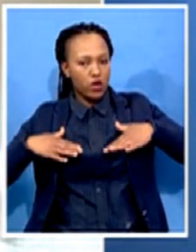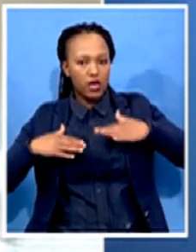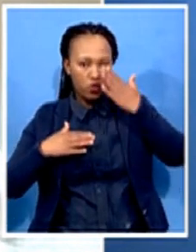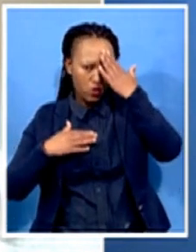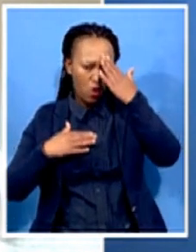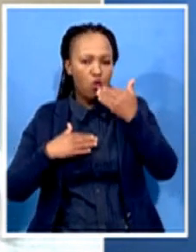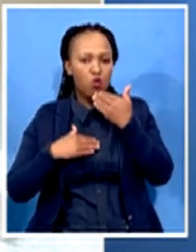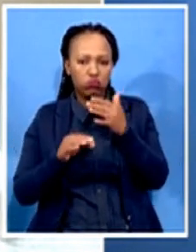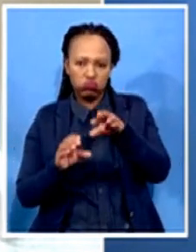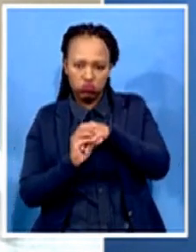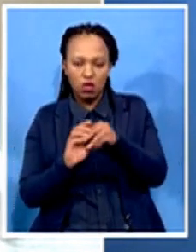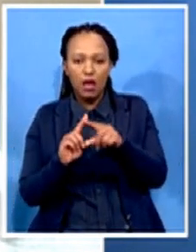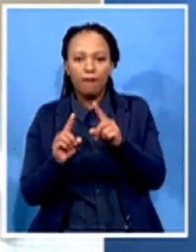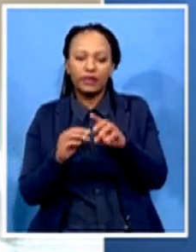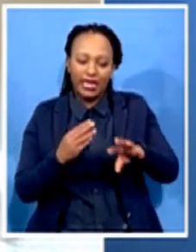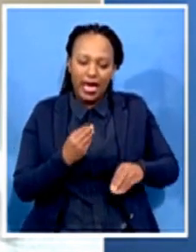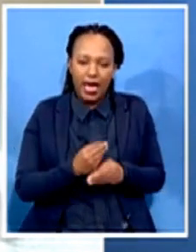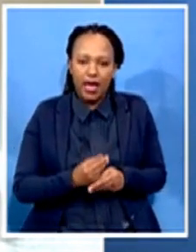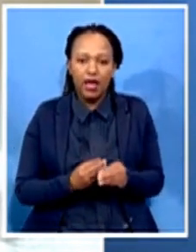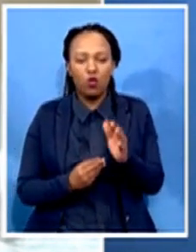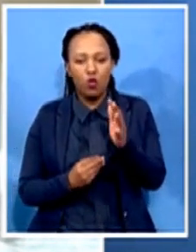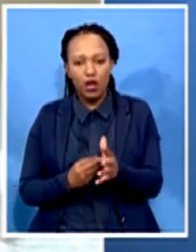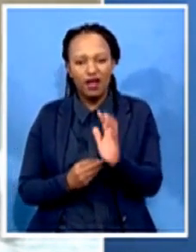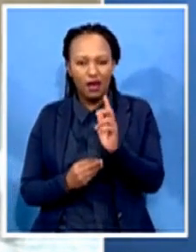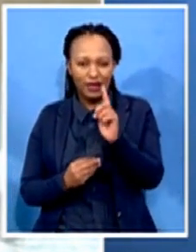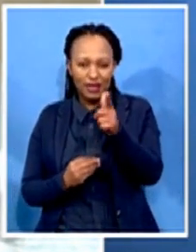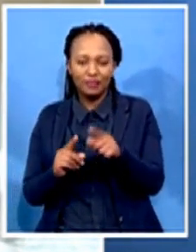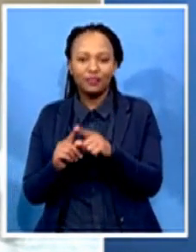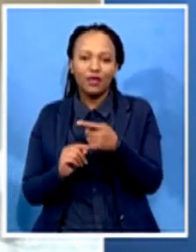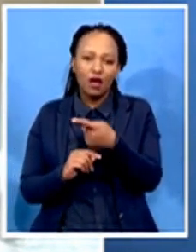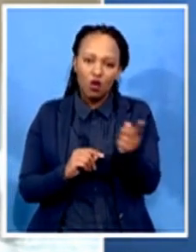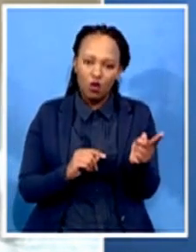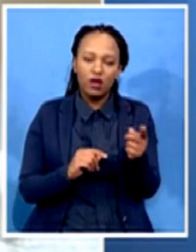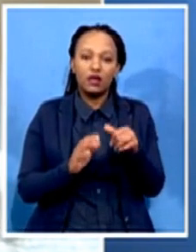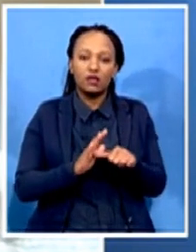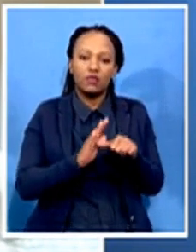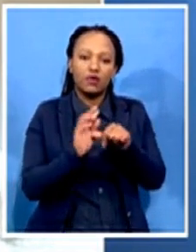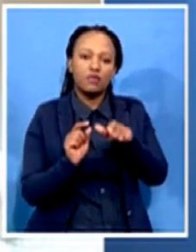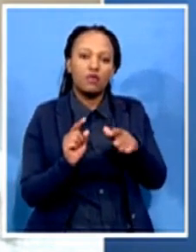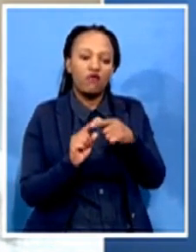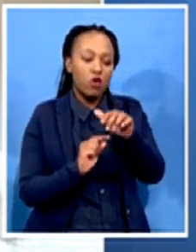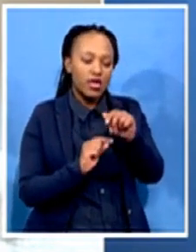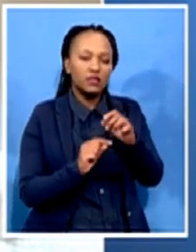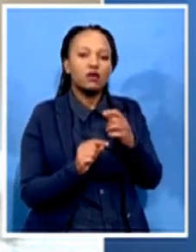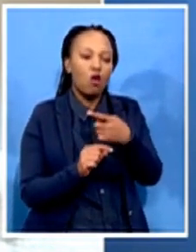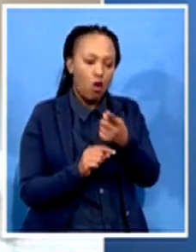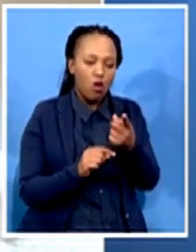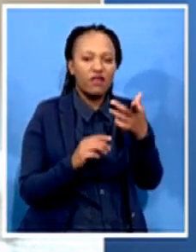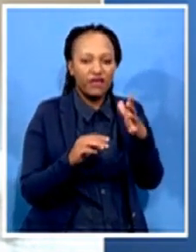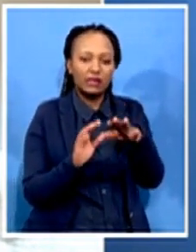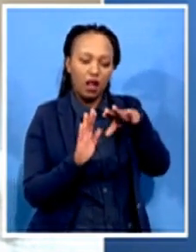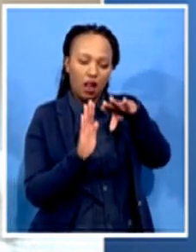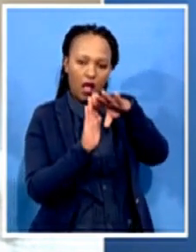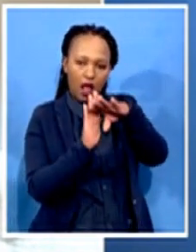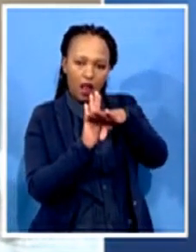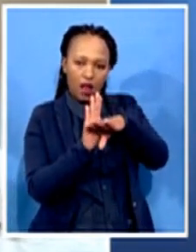a later stage. So all those so-called important people from the ANC has been listed in this official criminal charges